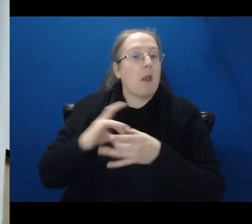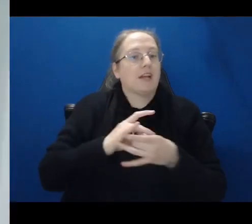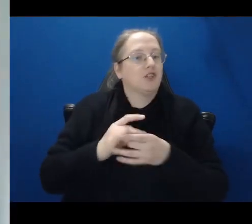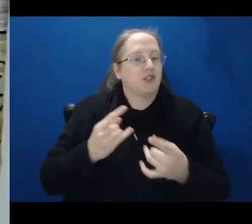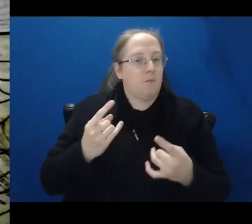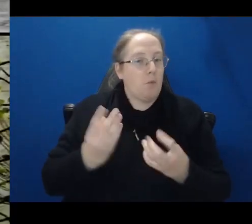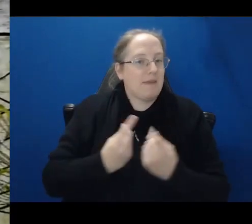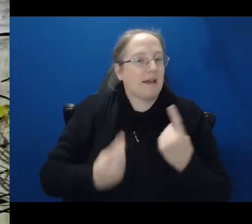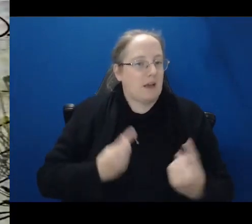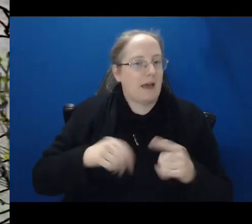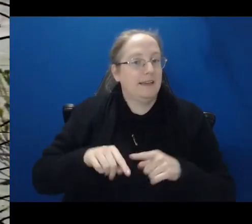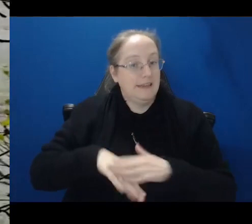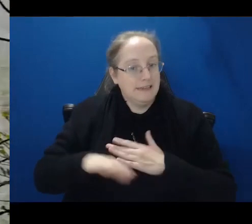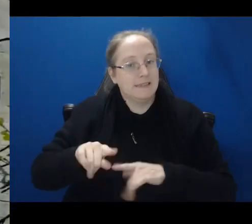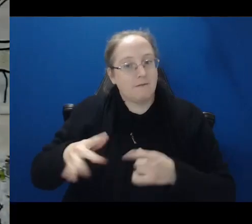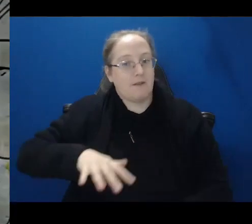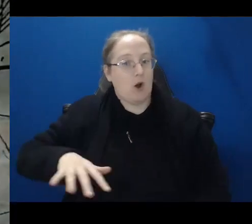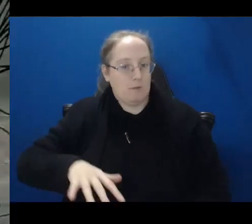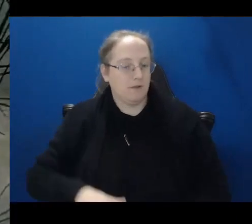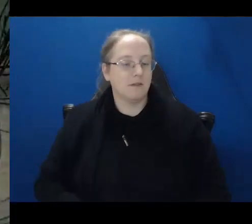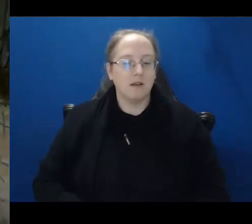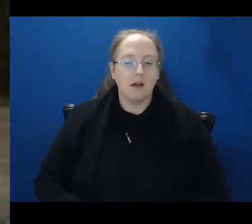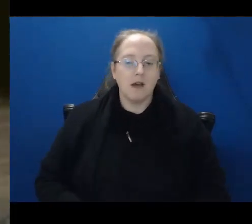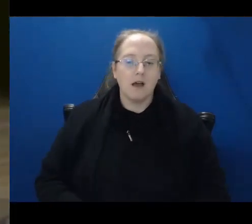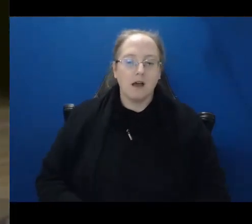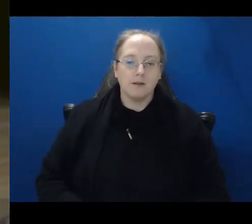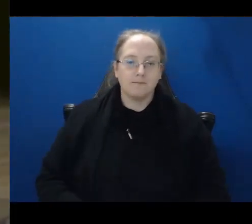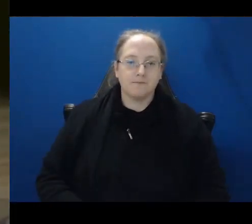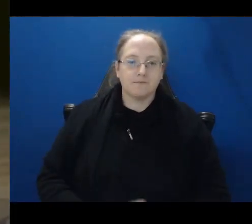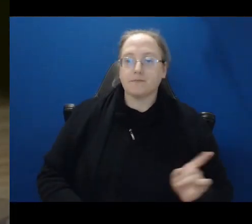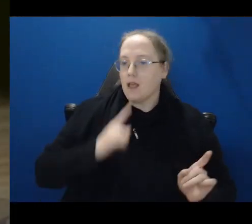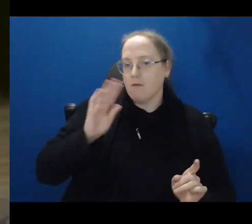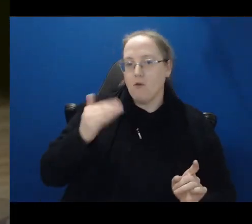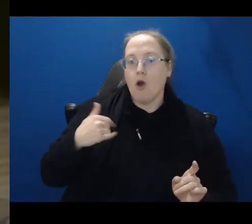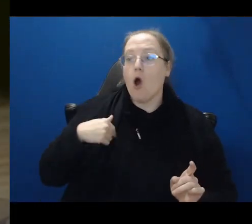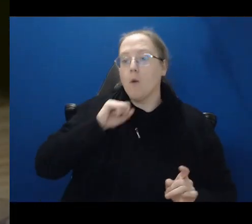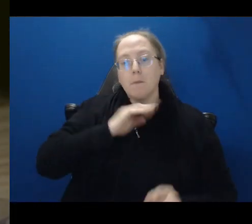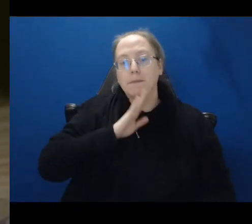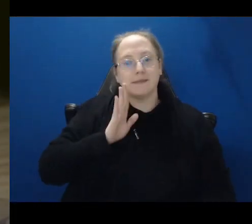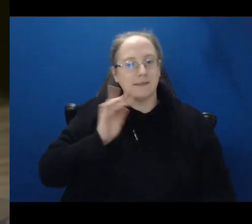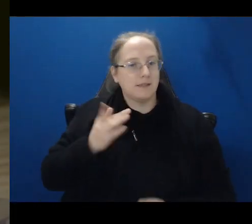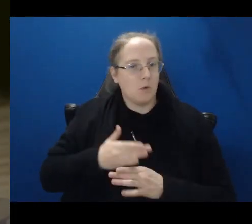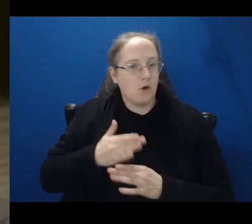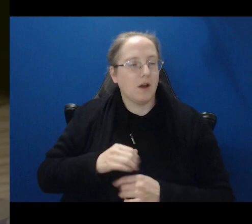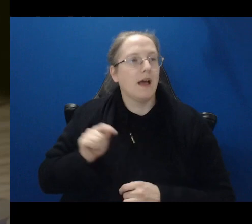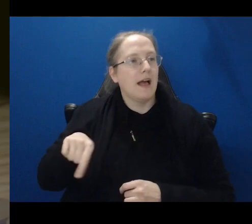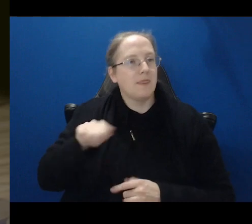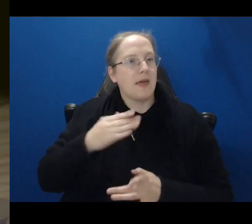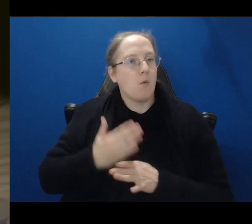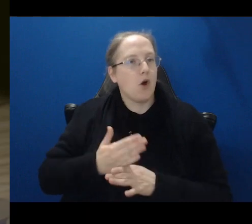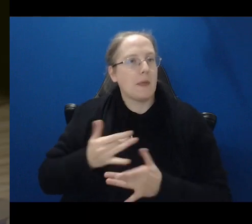both though earlier, I will really miss the works. I've loved spending time with them, and they're works that reward,